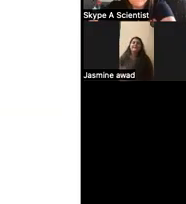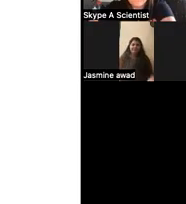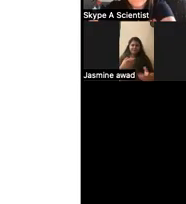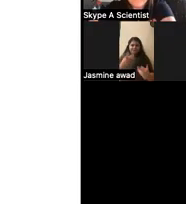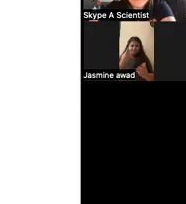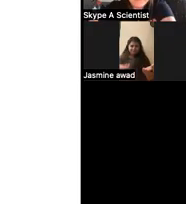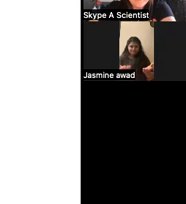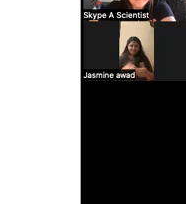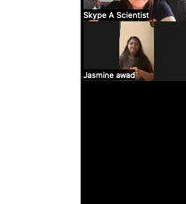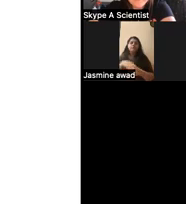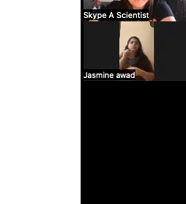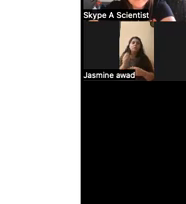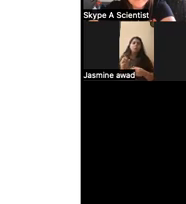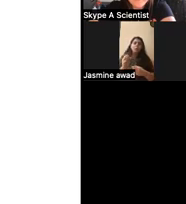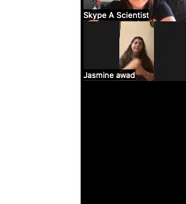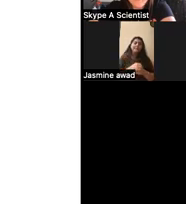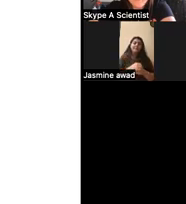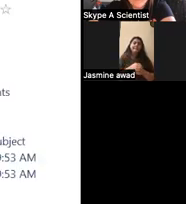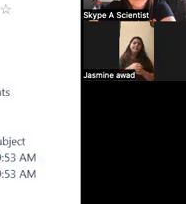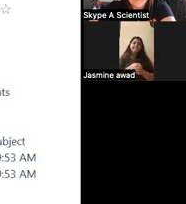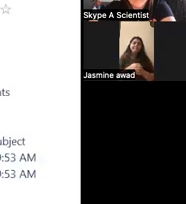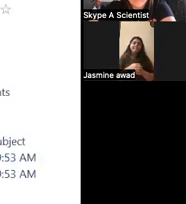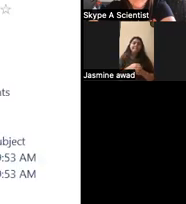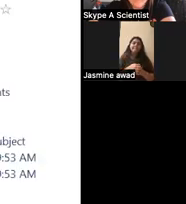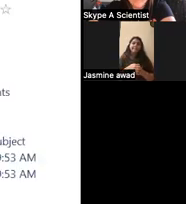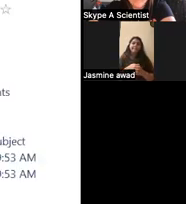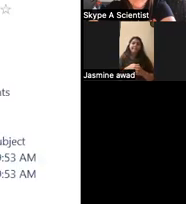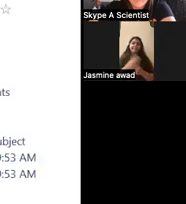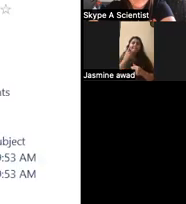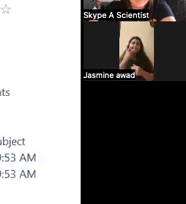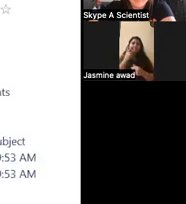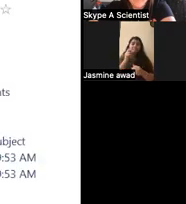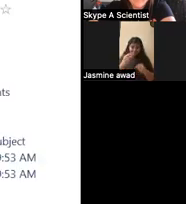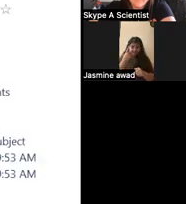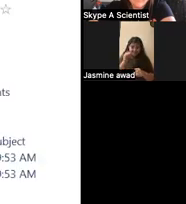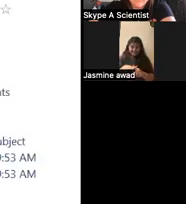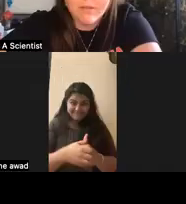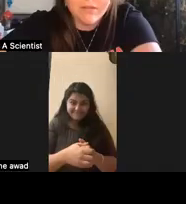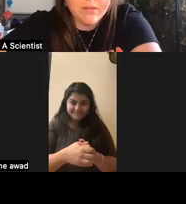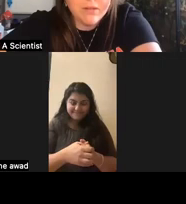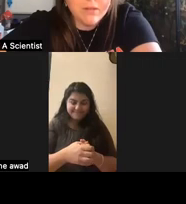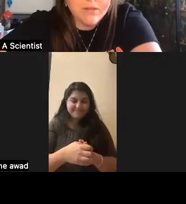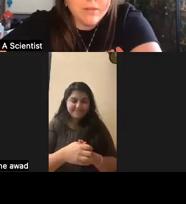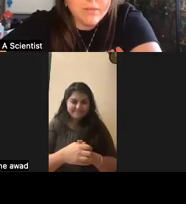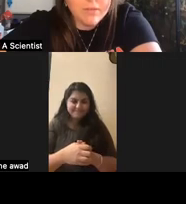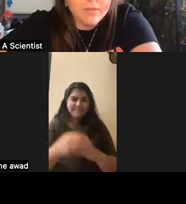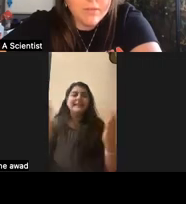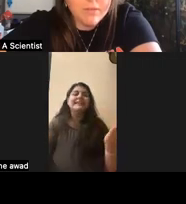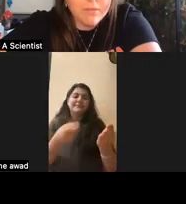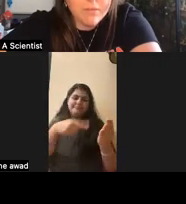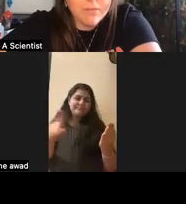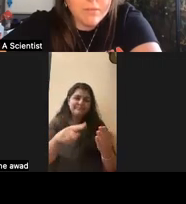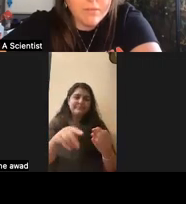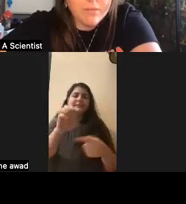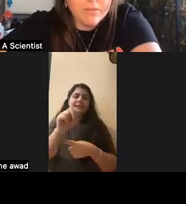So let's see. Can we see that? Yes. So here are the endangered black